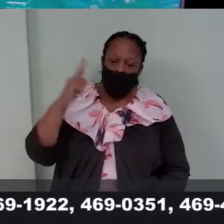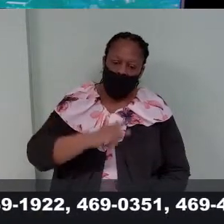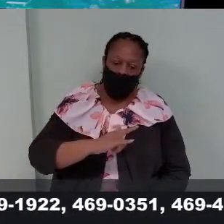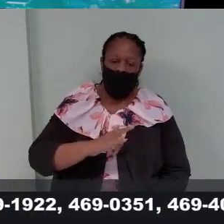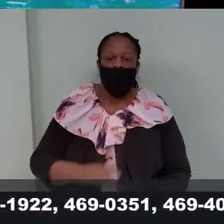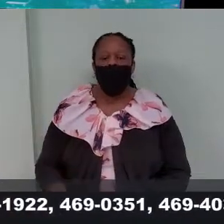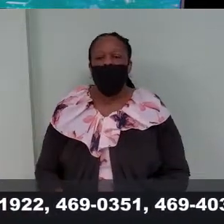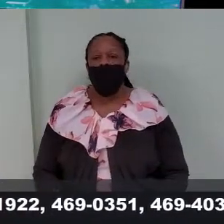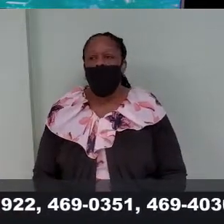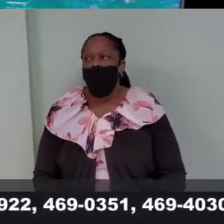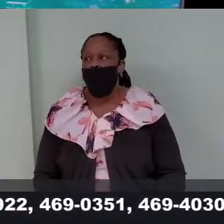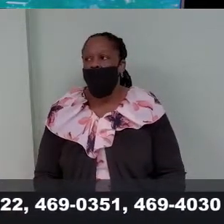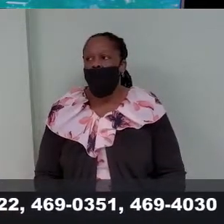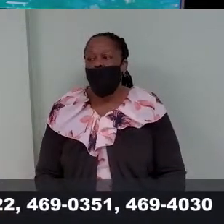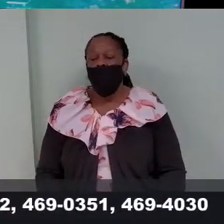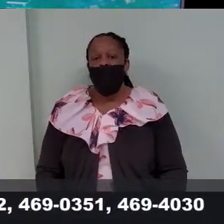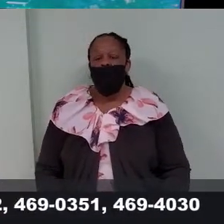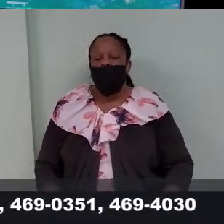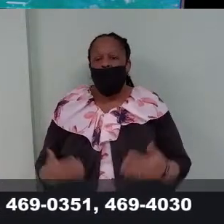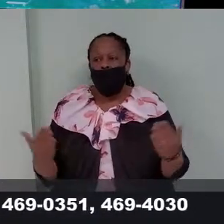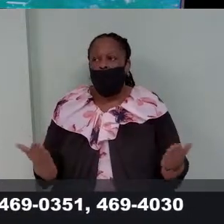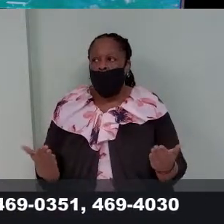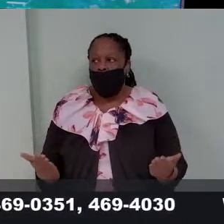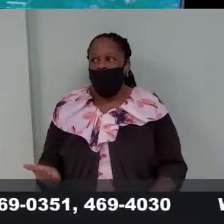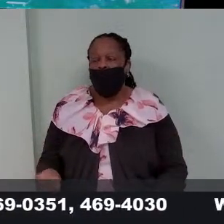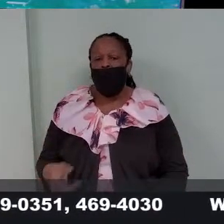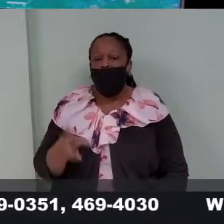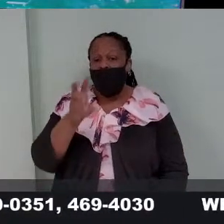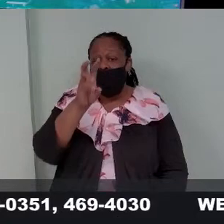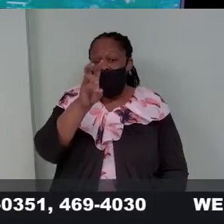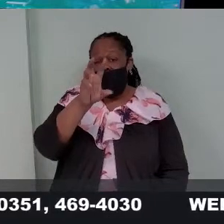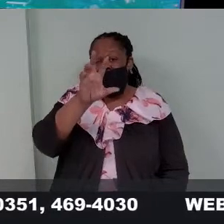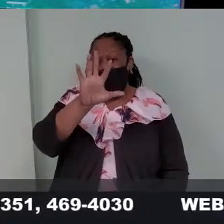65 inbound commercial flights and 64